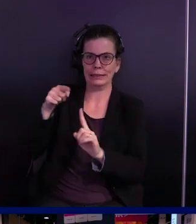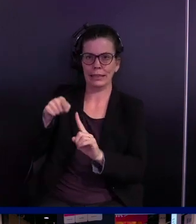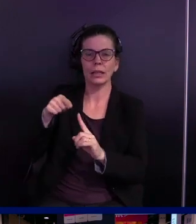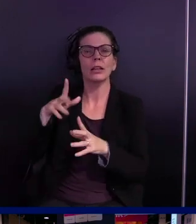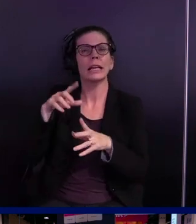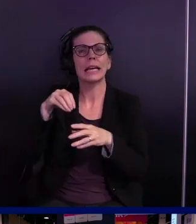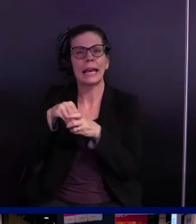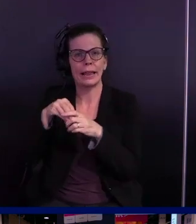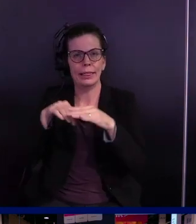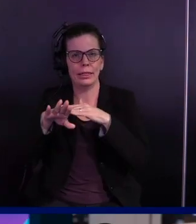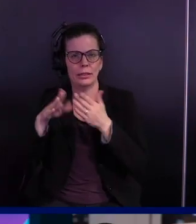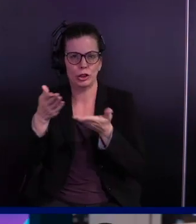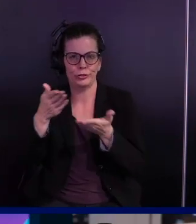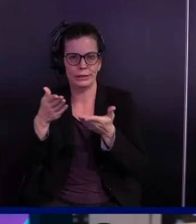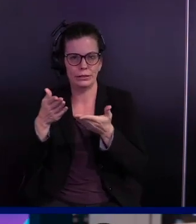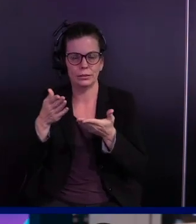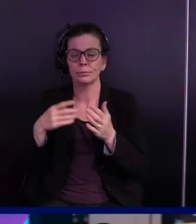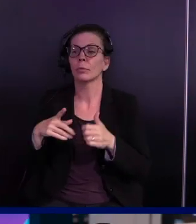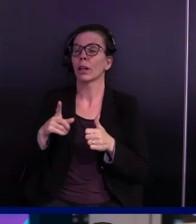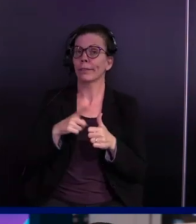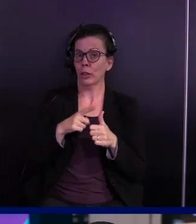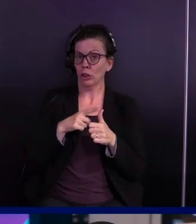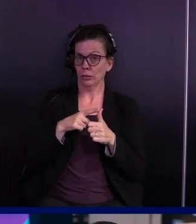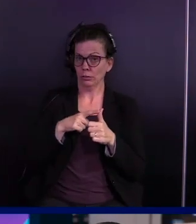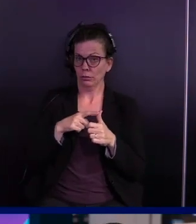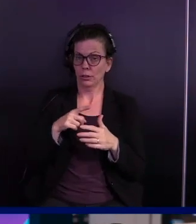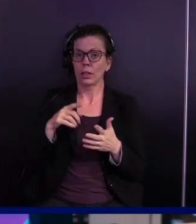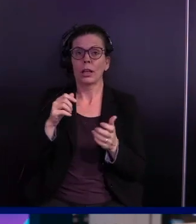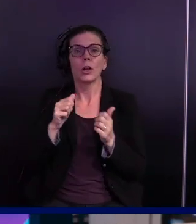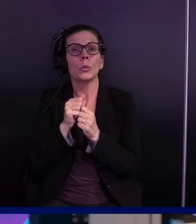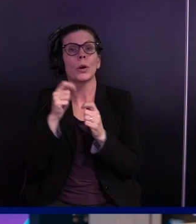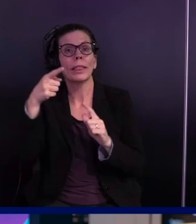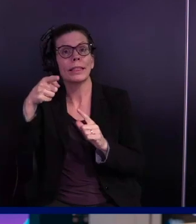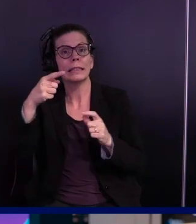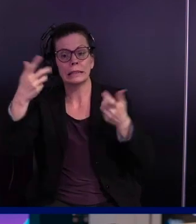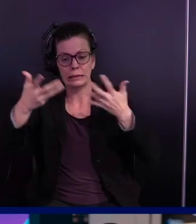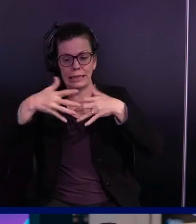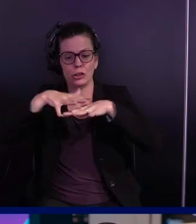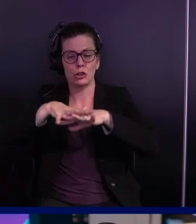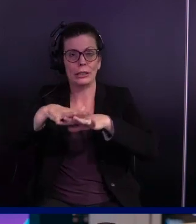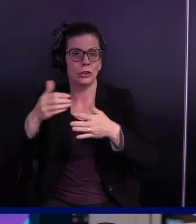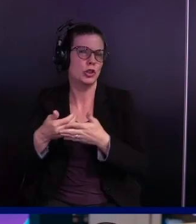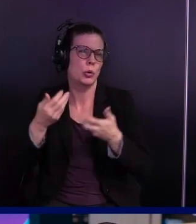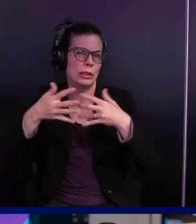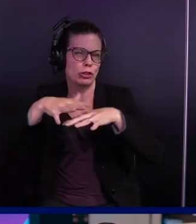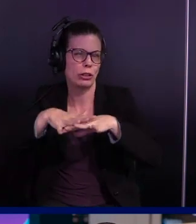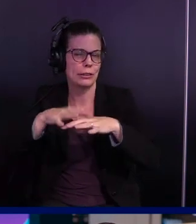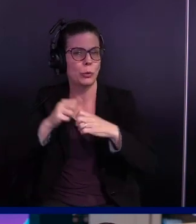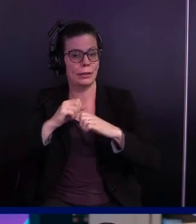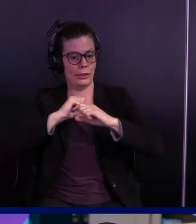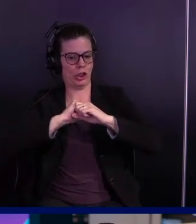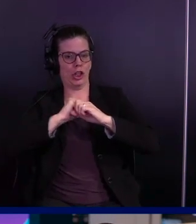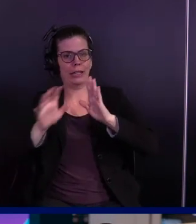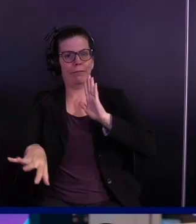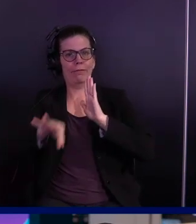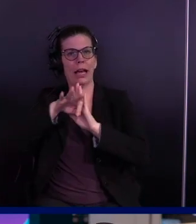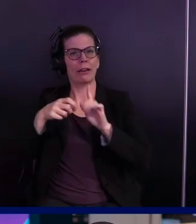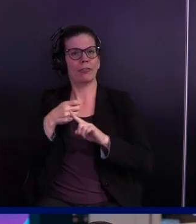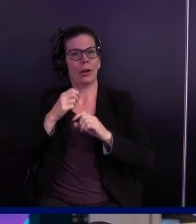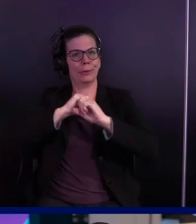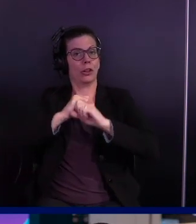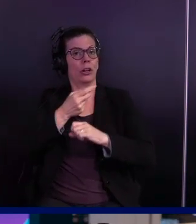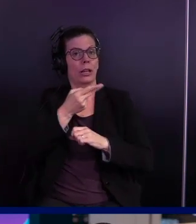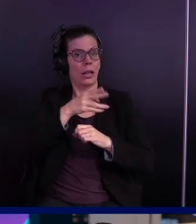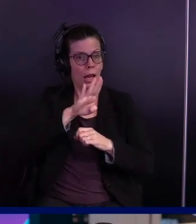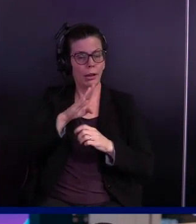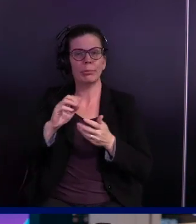service. The first thing that I want to show is how, like with this new integration of security findings from Security Hub, how do you turn